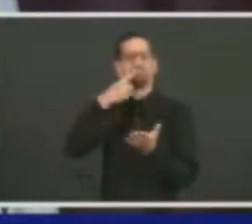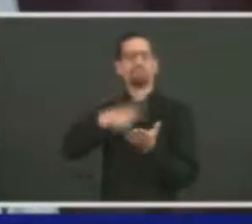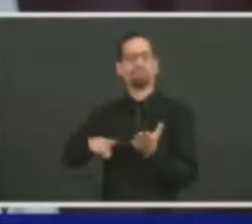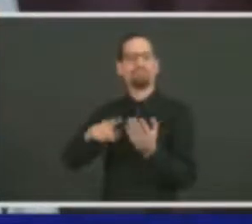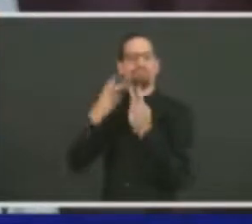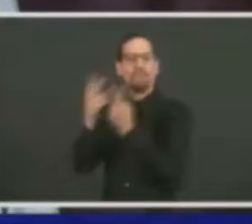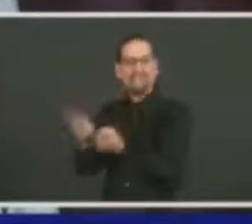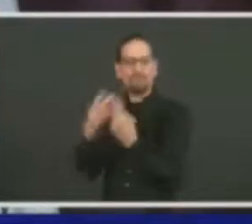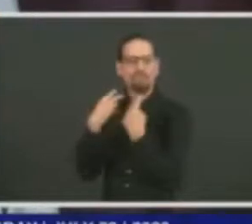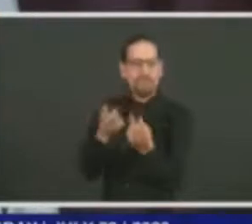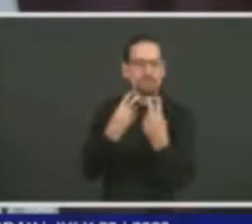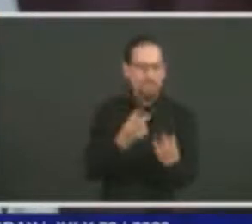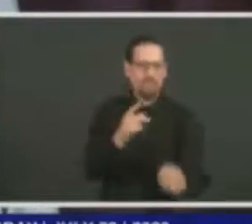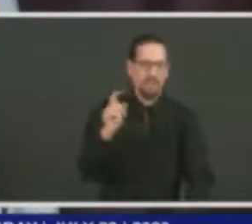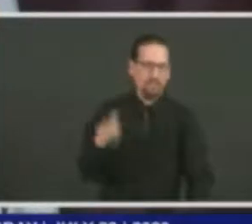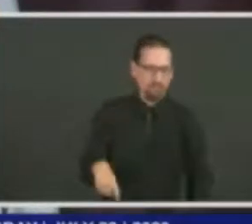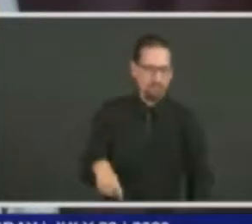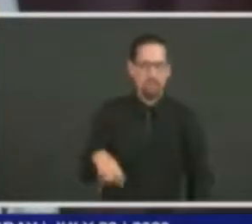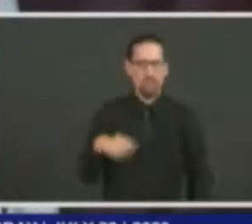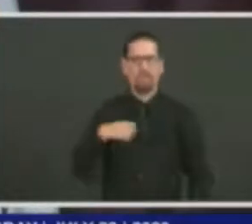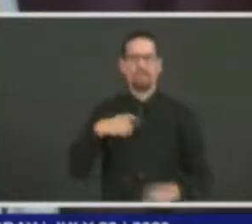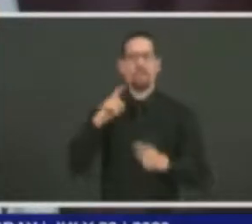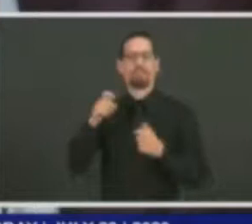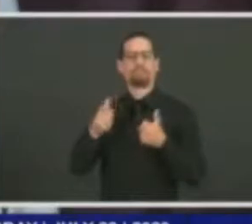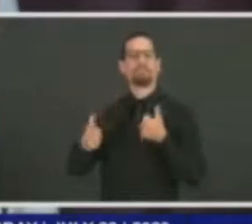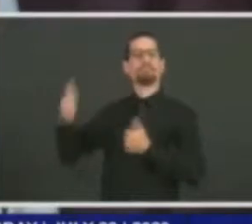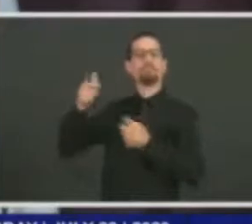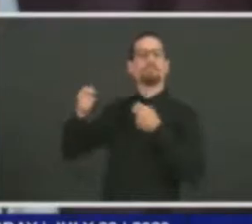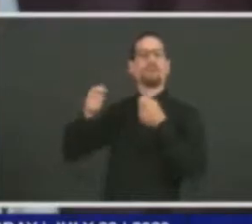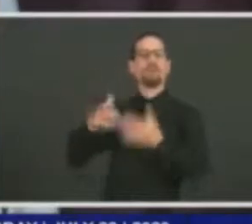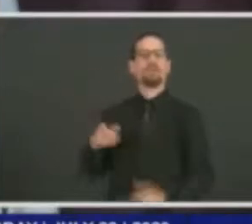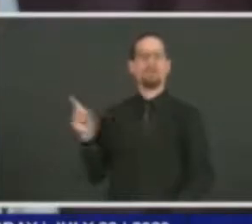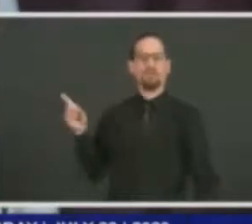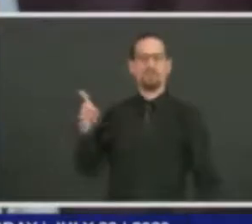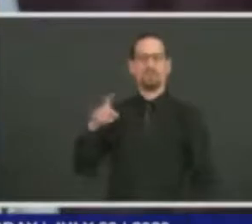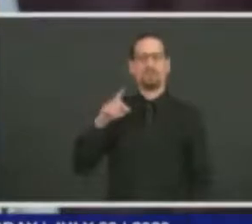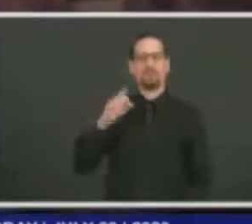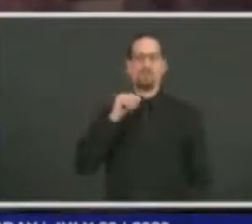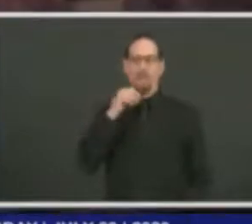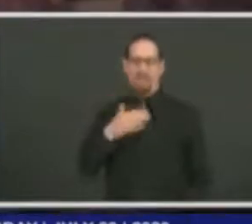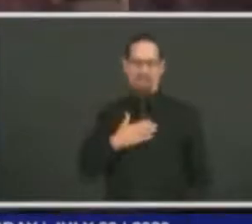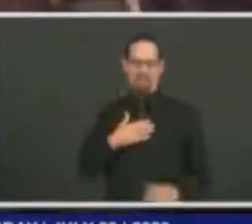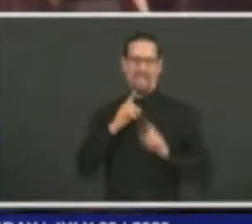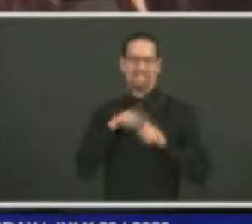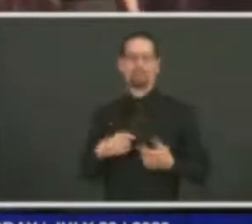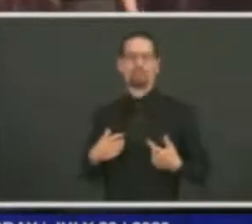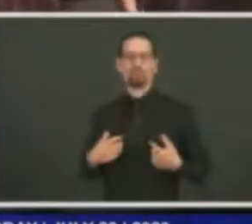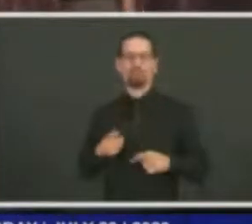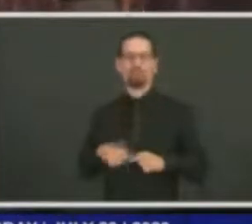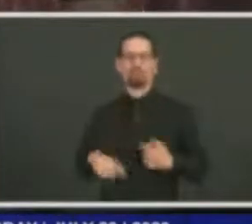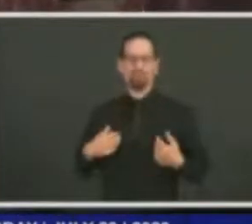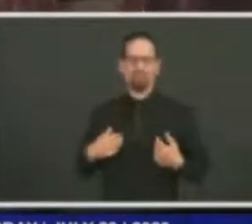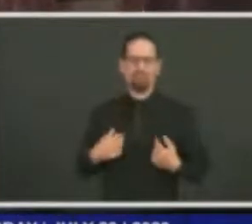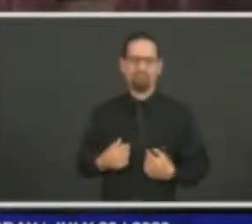You'd have to ask Director Tanner. I don't have a feel for it. Thank you.